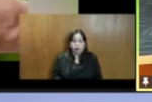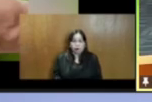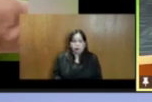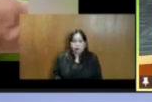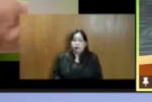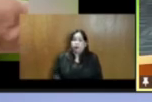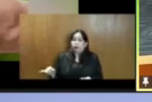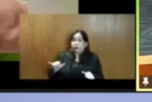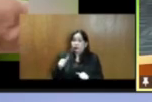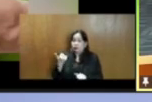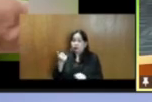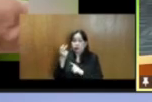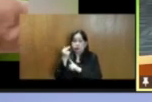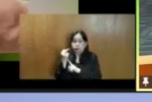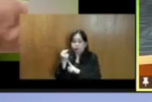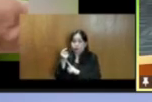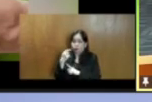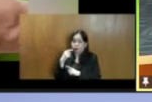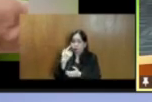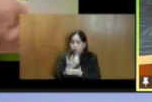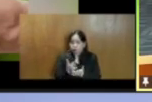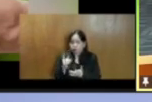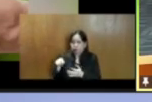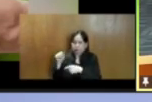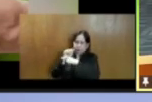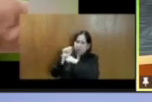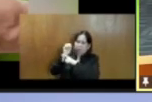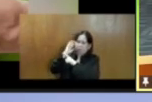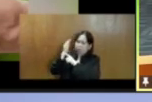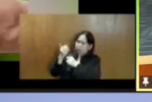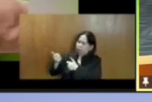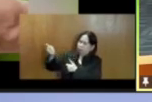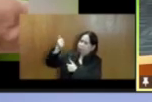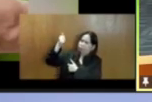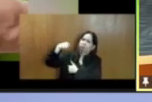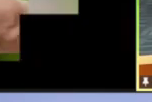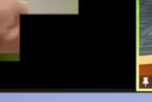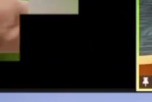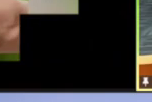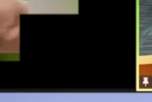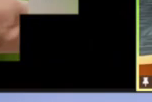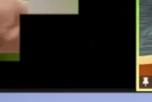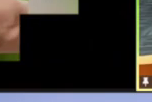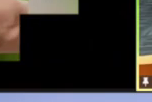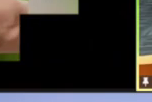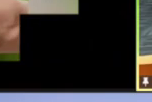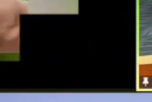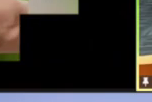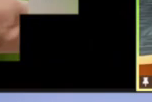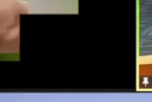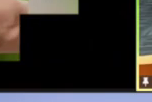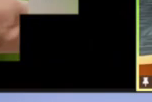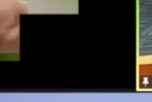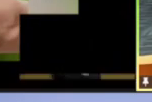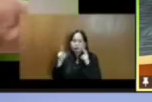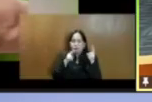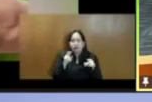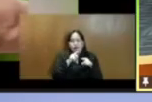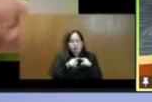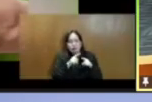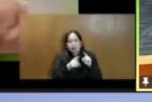typical hotel, you've got somebody, the big bosses maybe think of, okay, let's save on